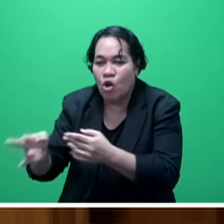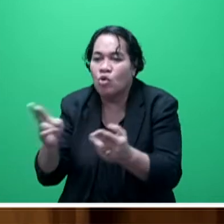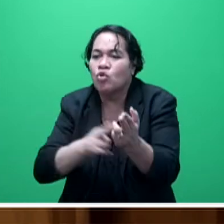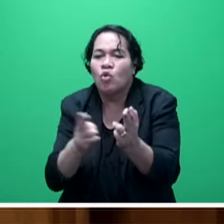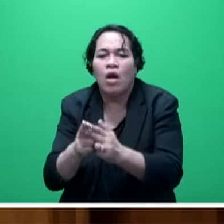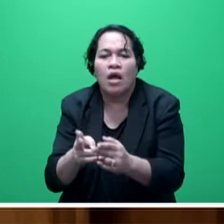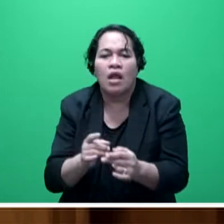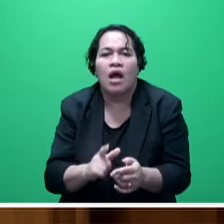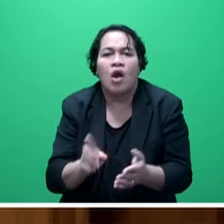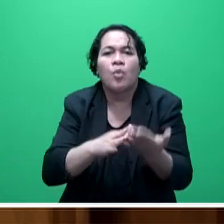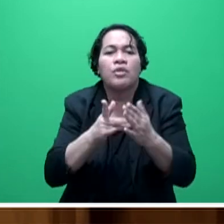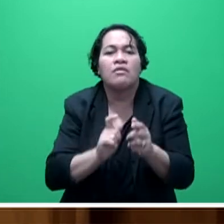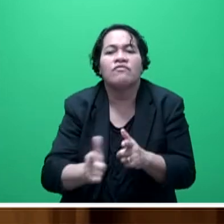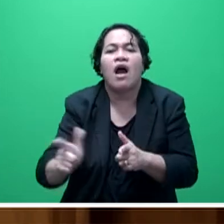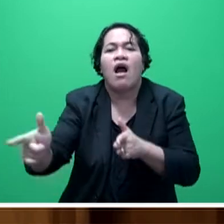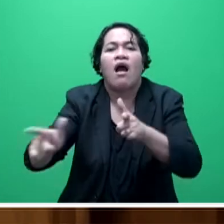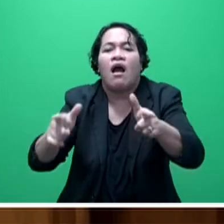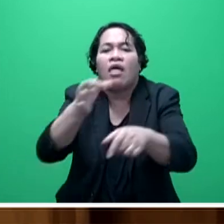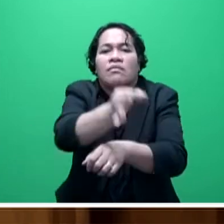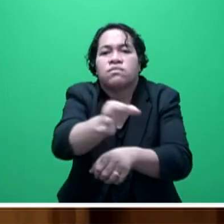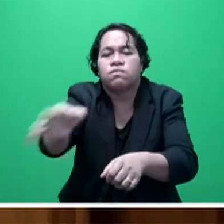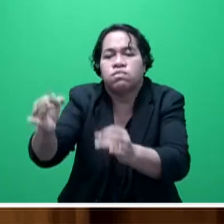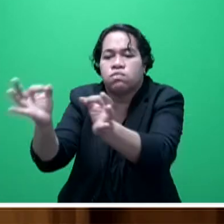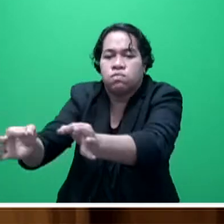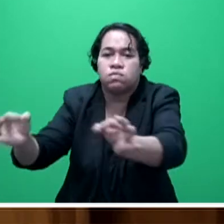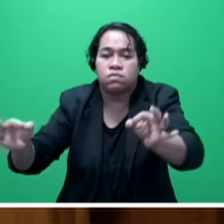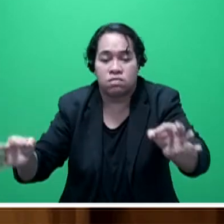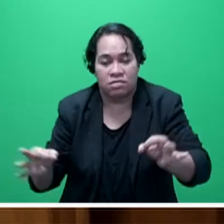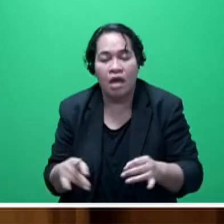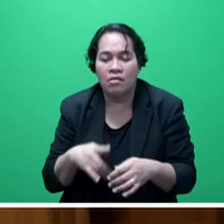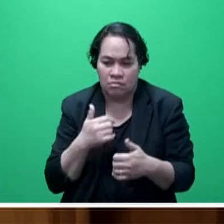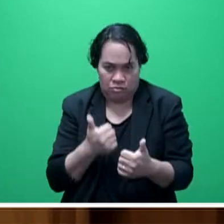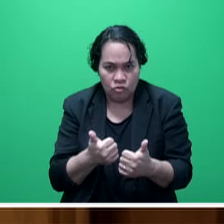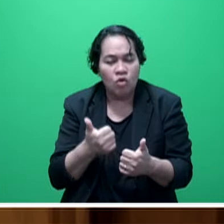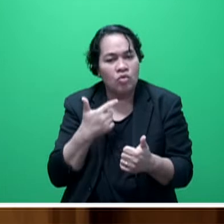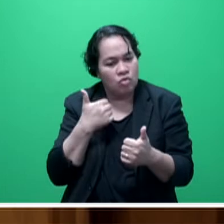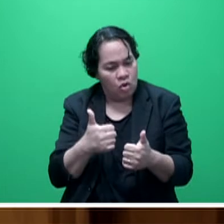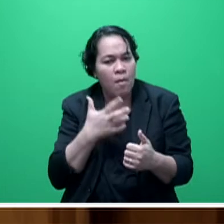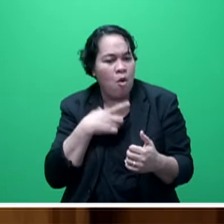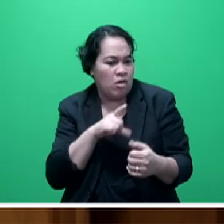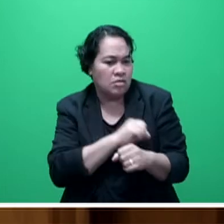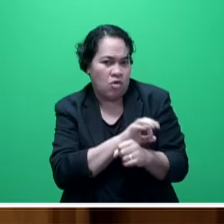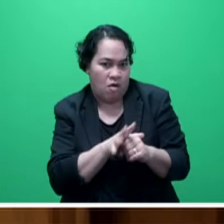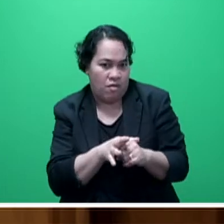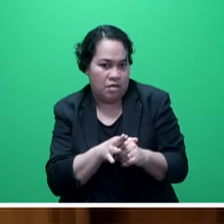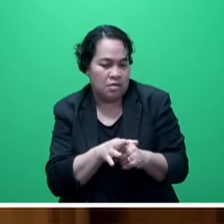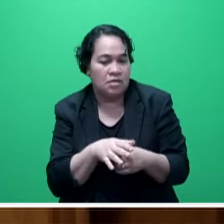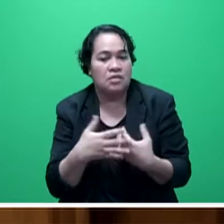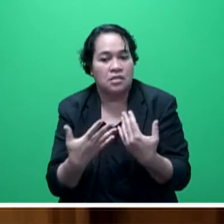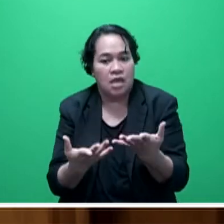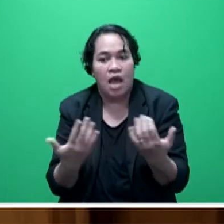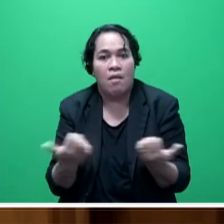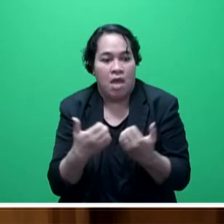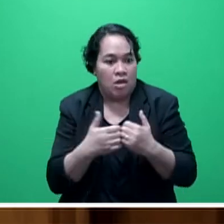maritime communities. This is fitting given the impact of COVID-19, which has caused urban